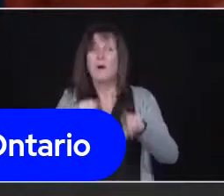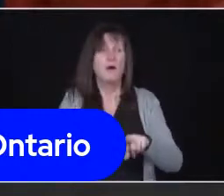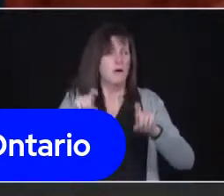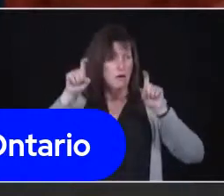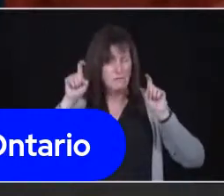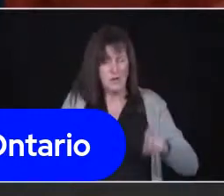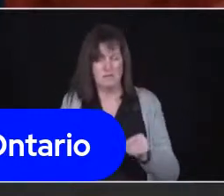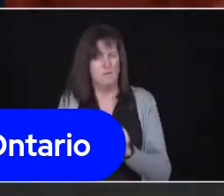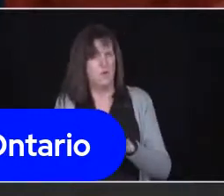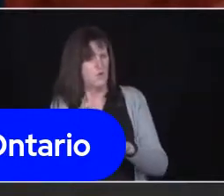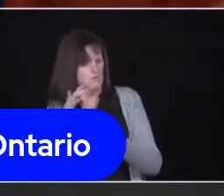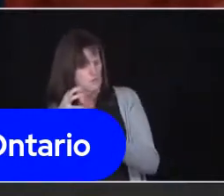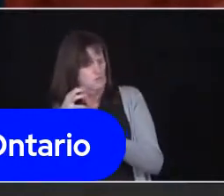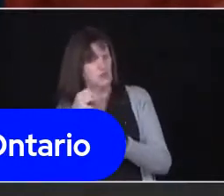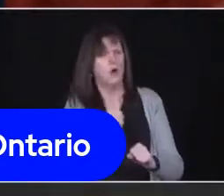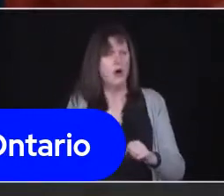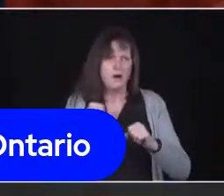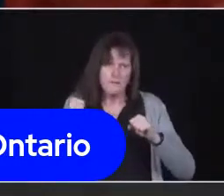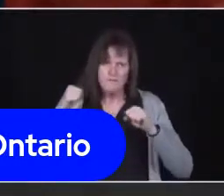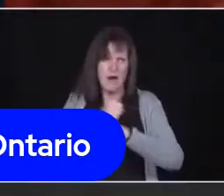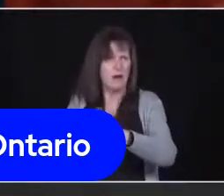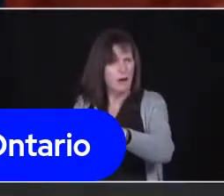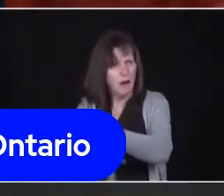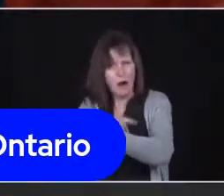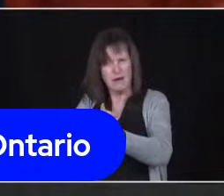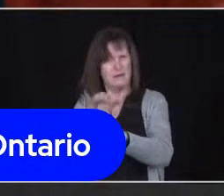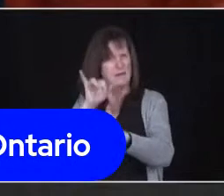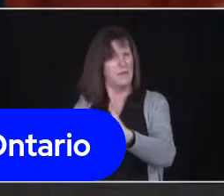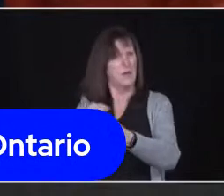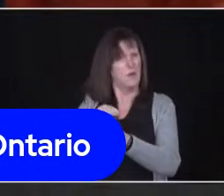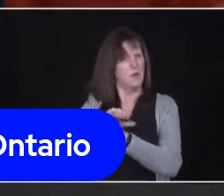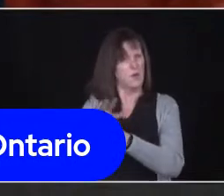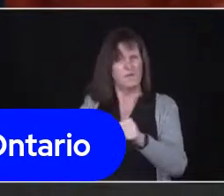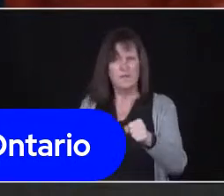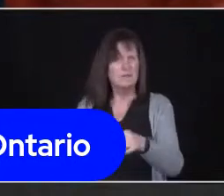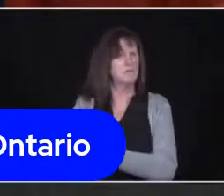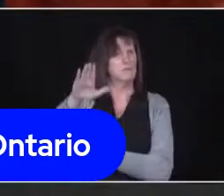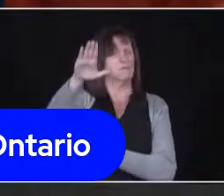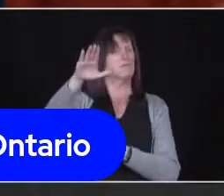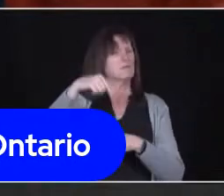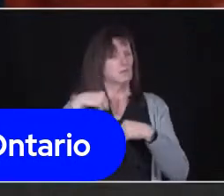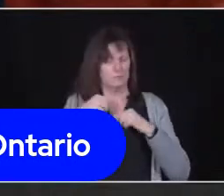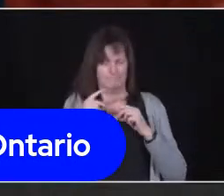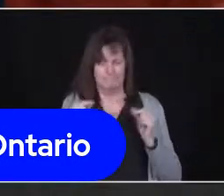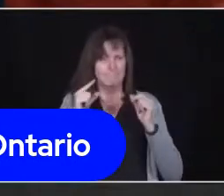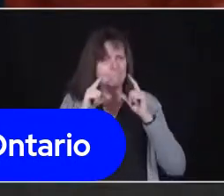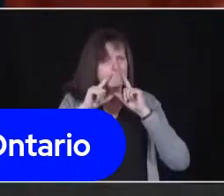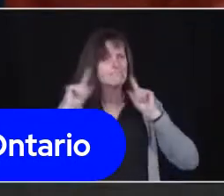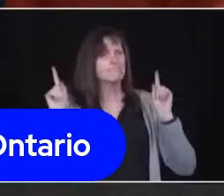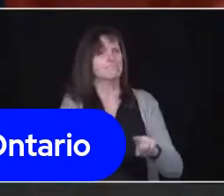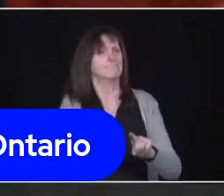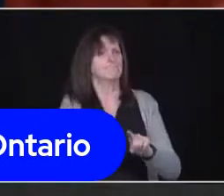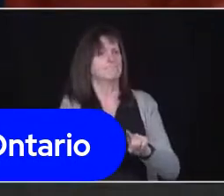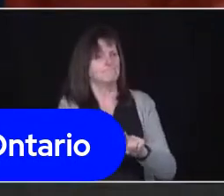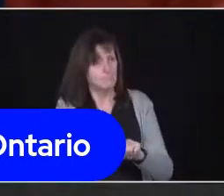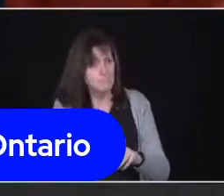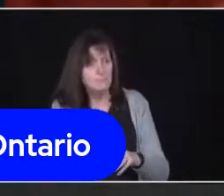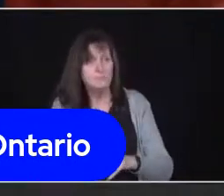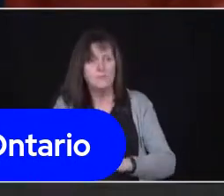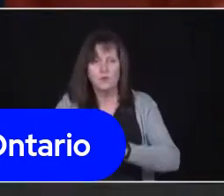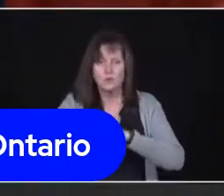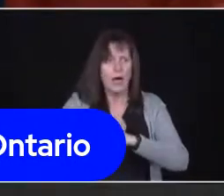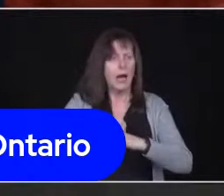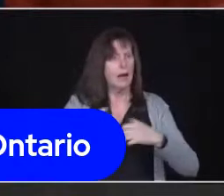stronger. That is why we are taking immediate action to respond to the ongoing threats to the health and safety of